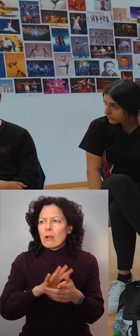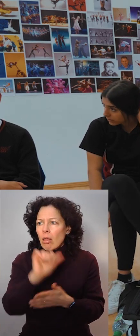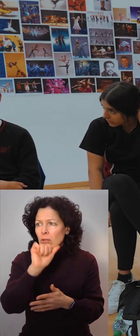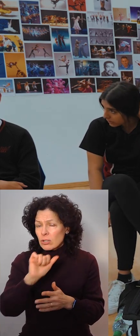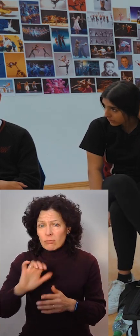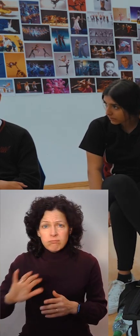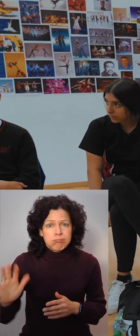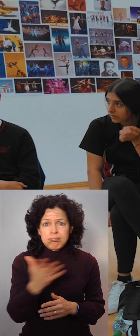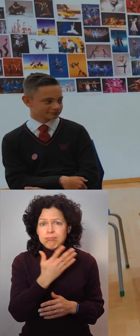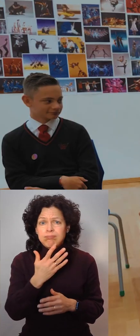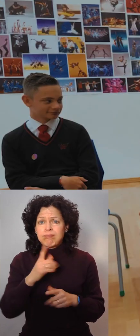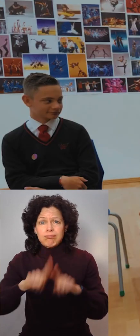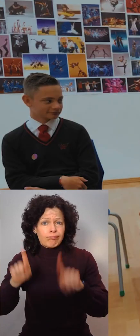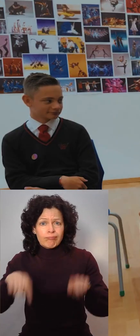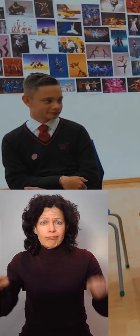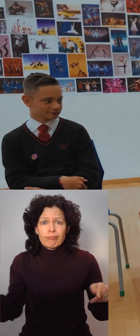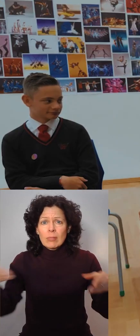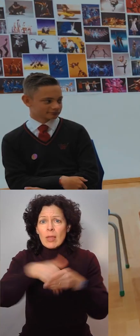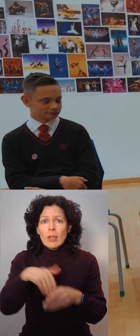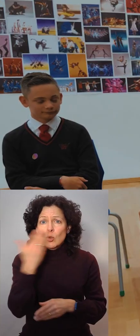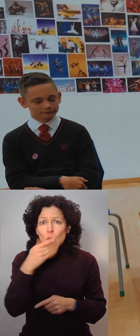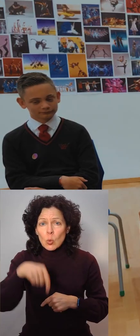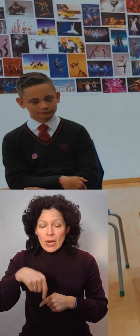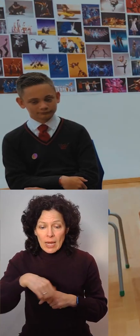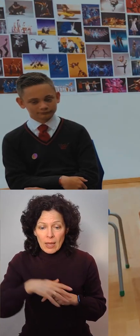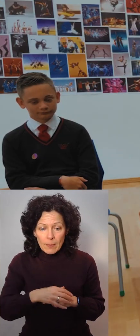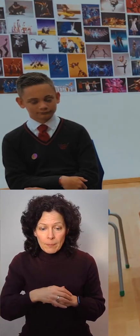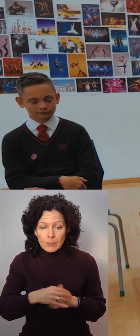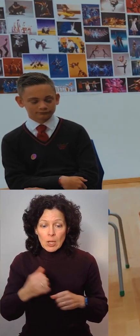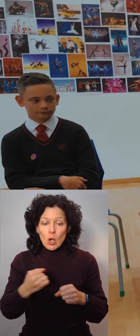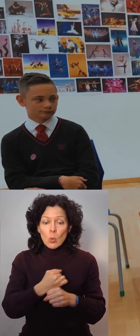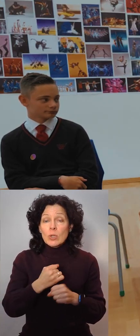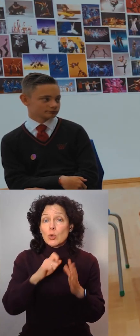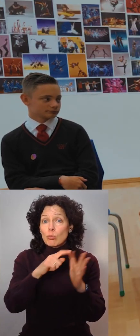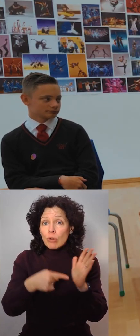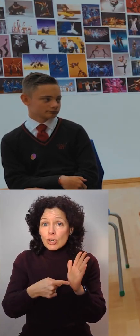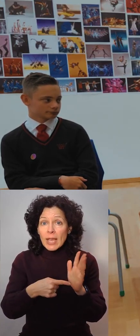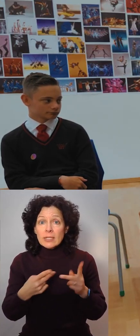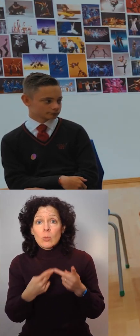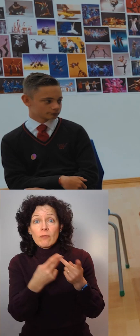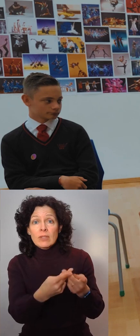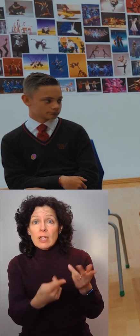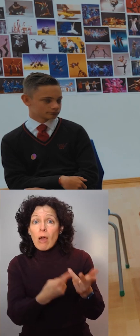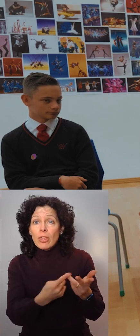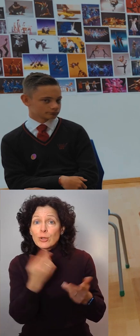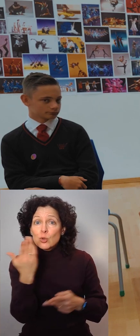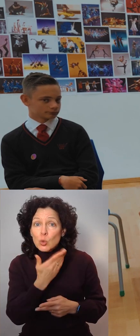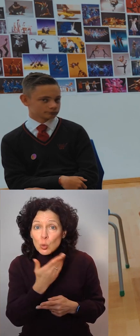here. We are doing like projects, going to all the schools, teach like young